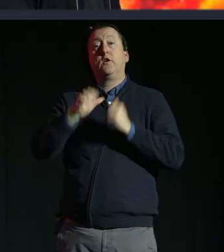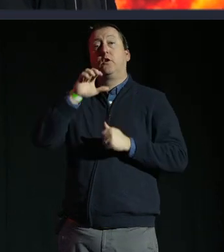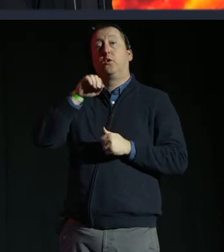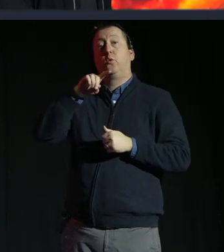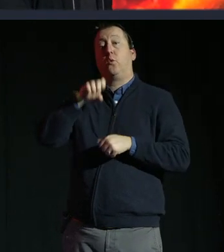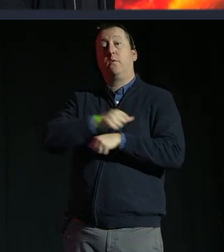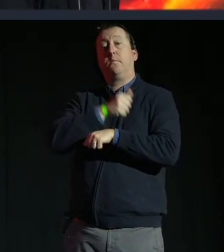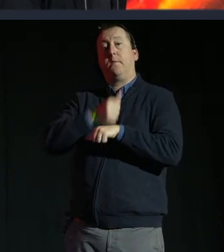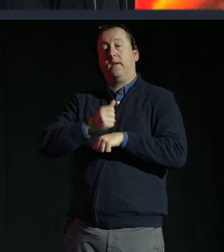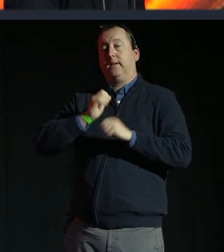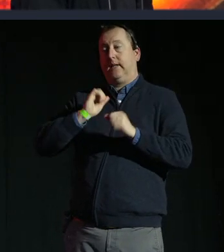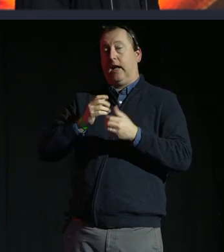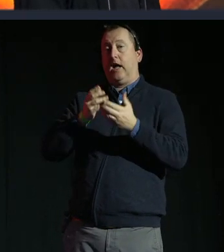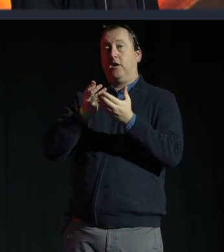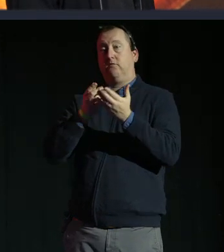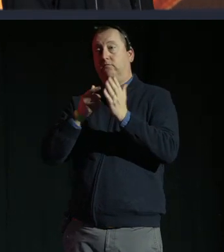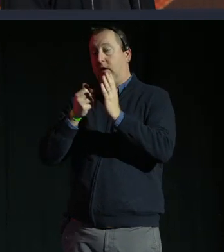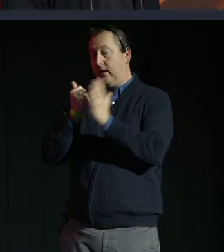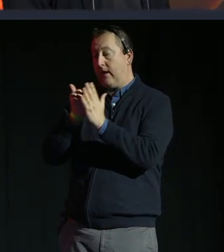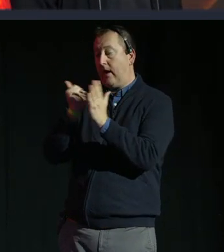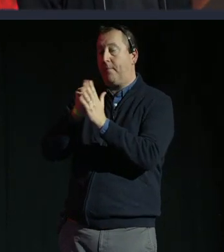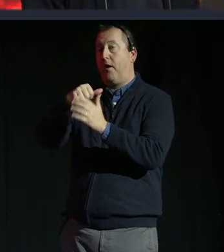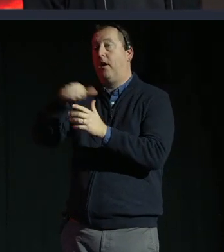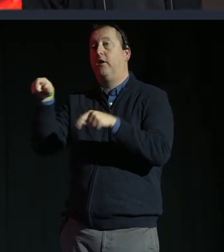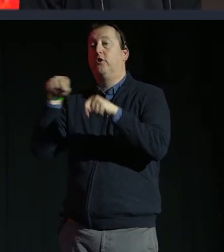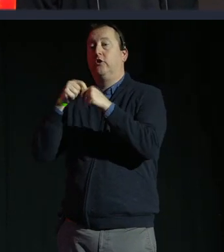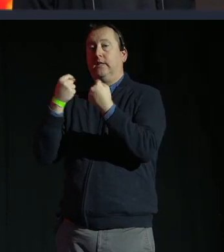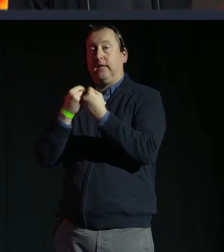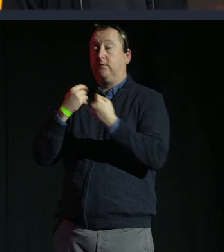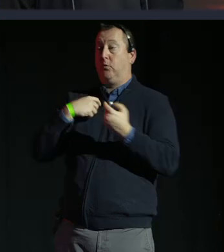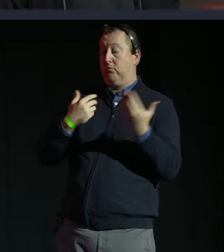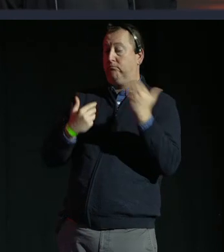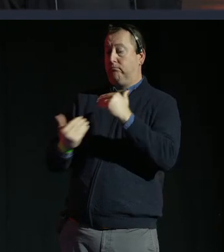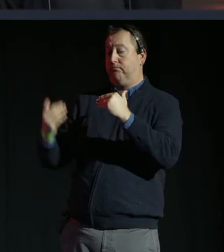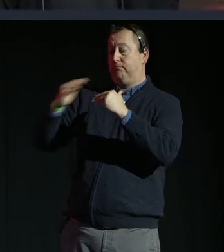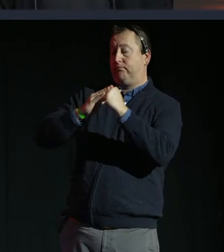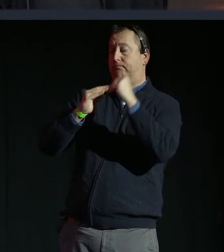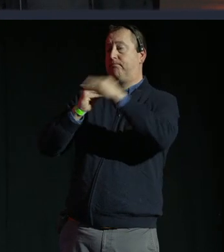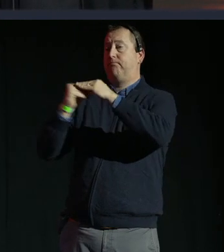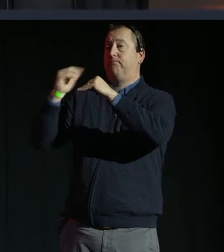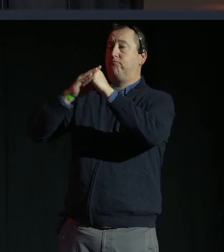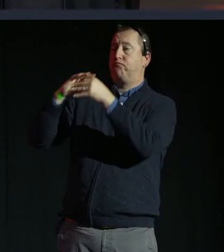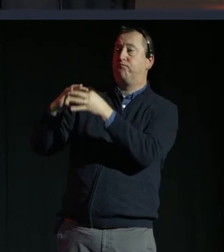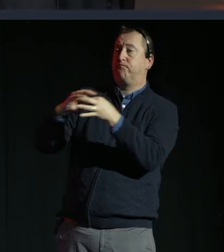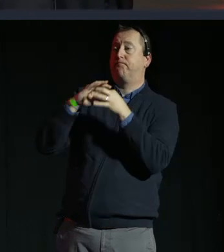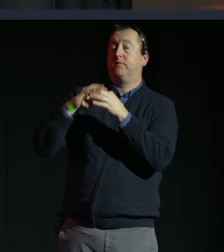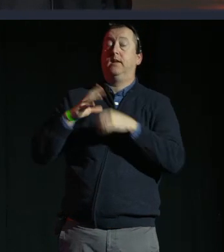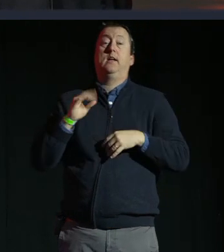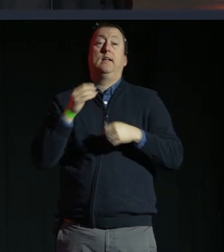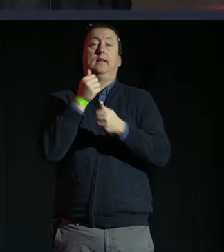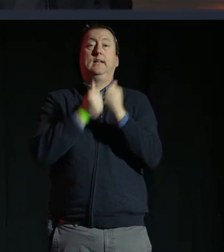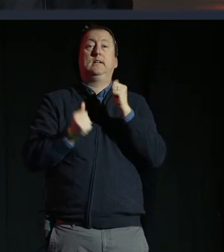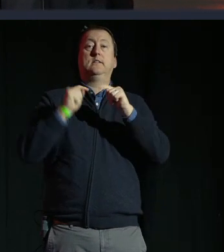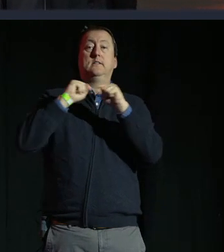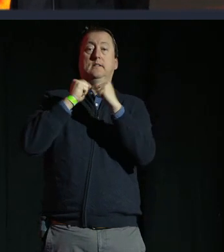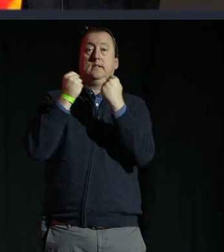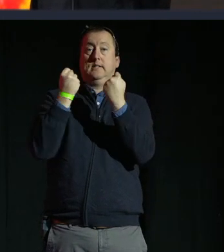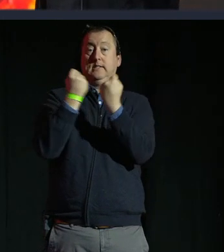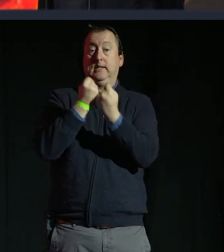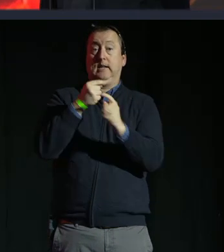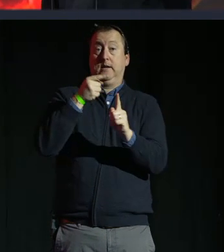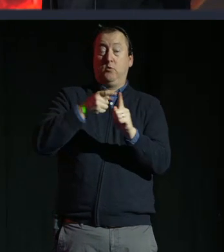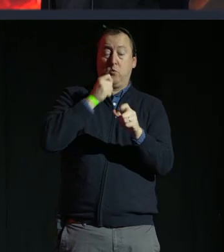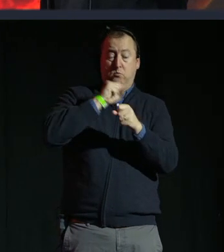exposing interfaces for other teams to build on top of. And each team owns the